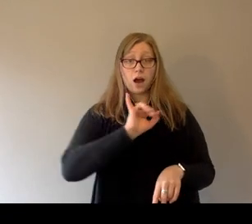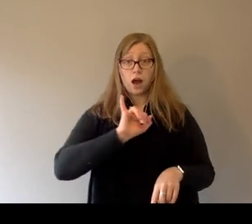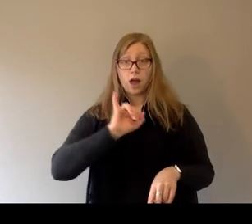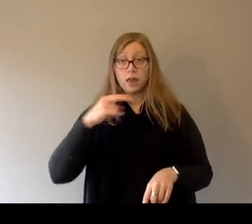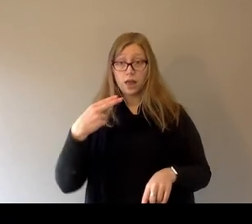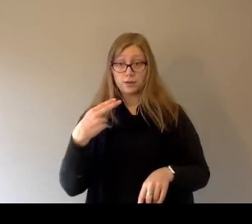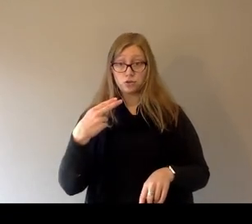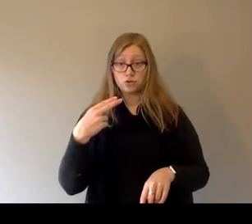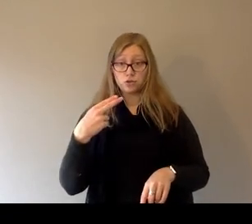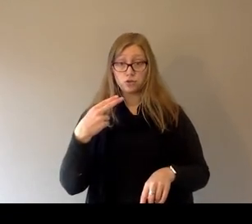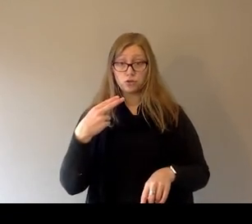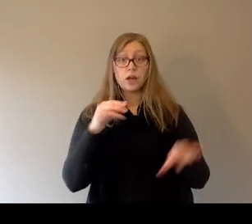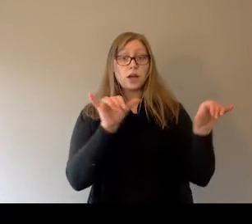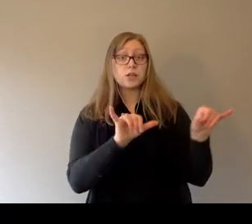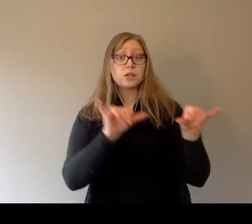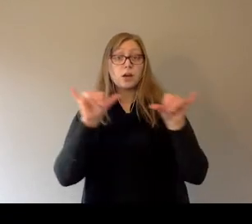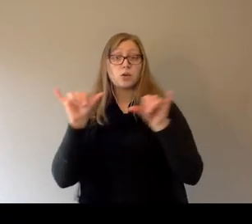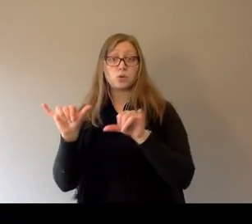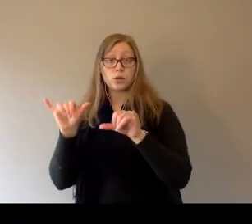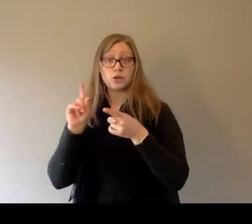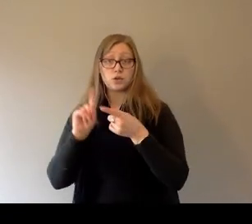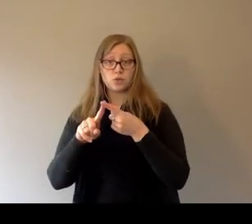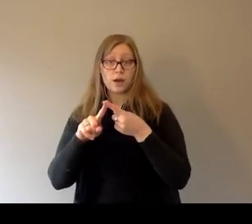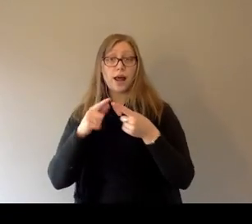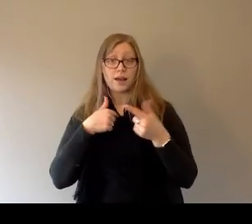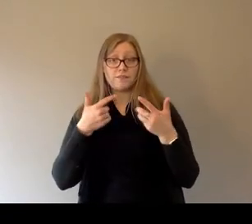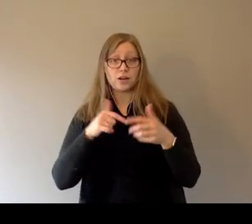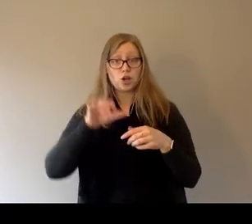FIH is congruent. So I went